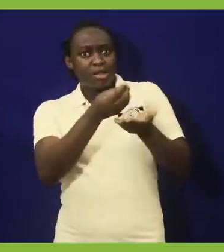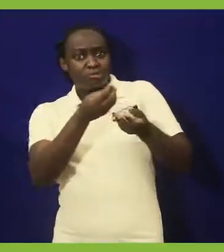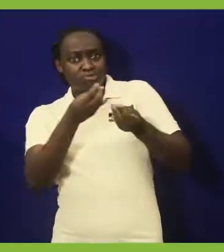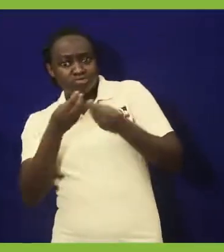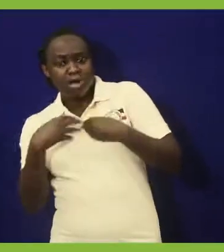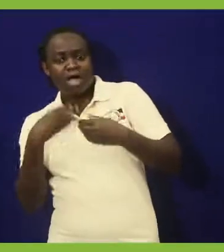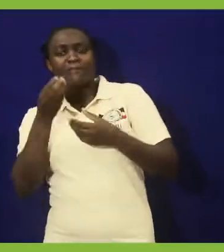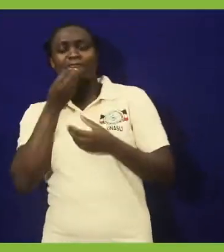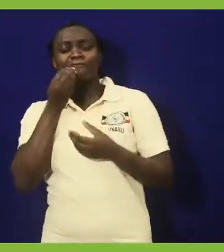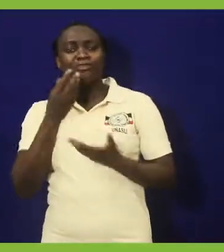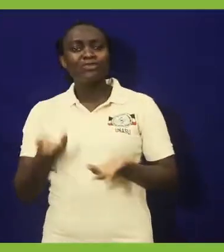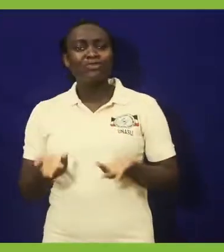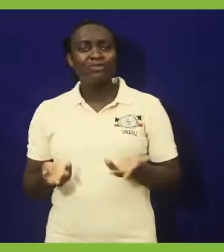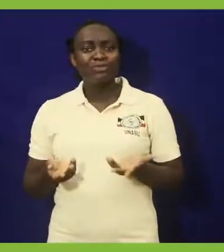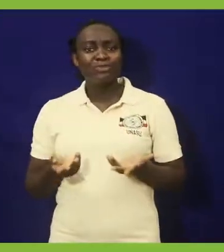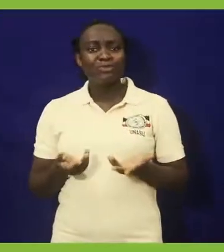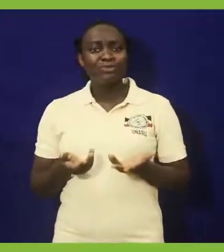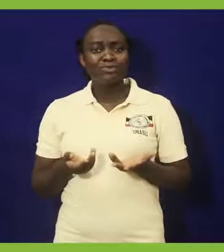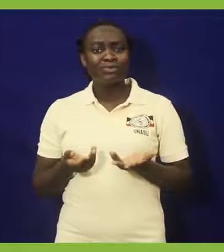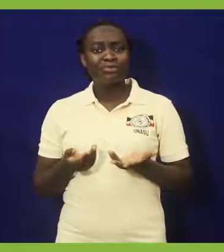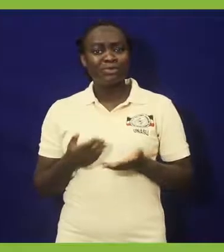from them.